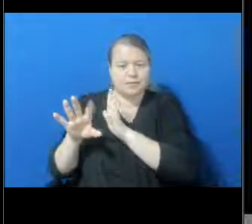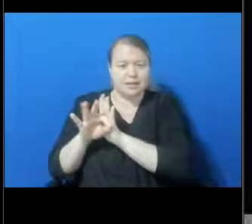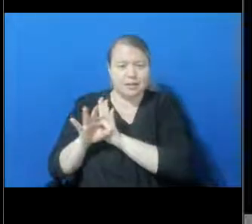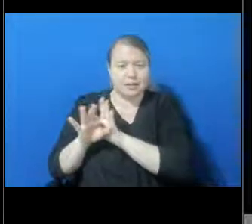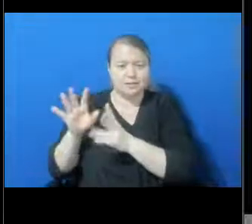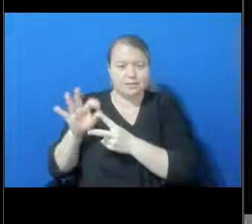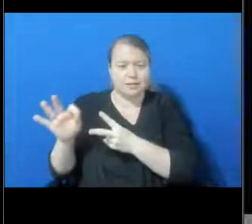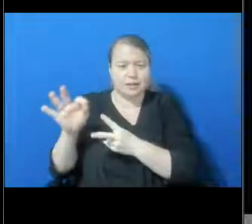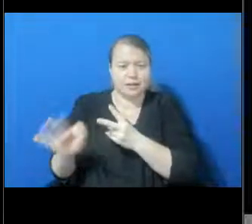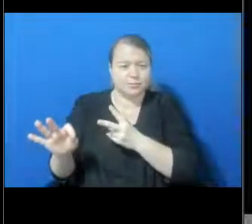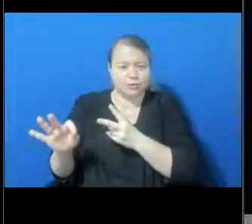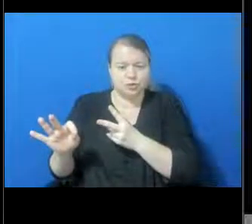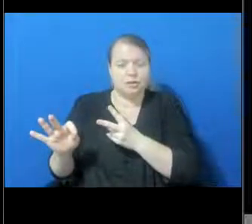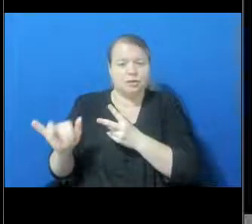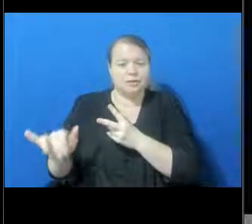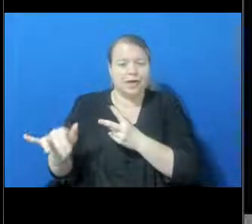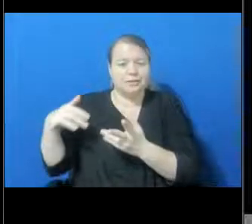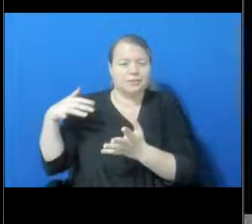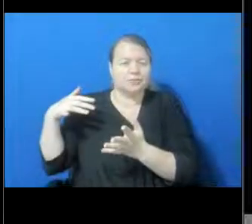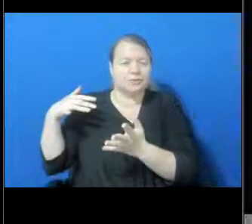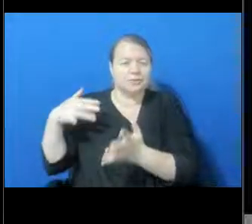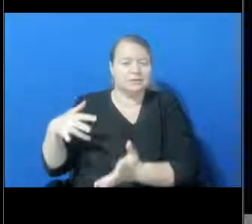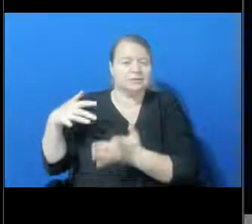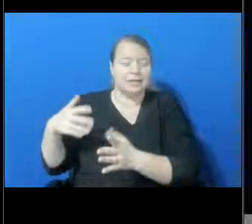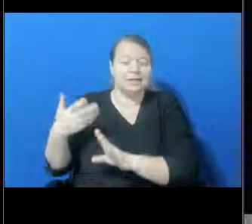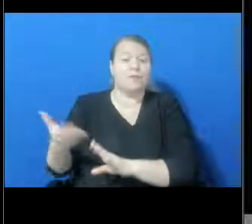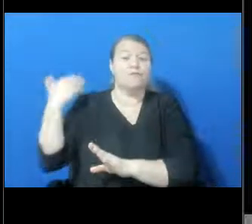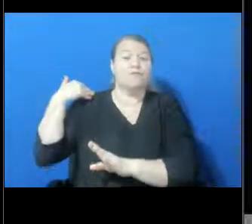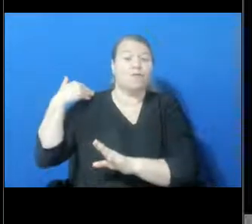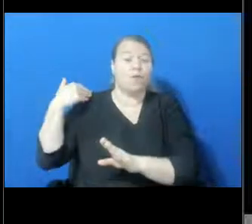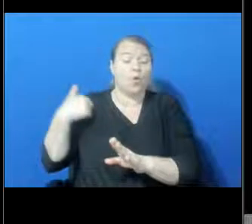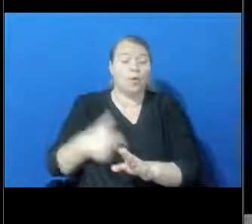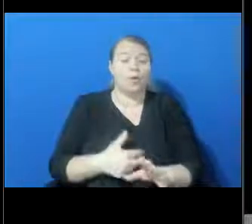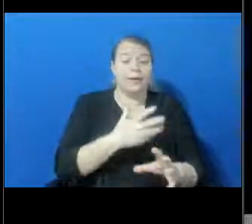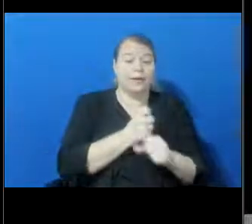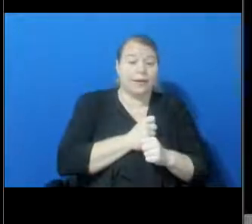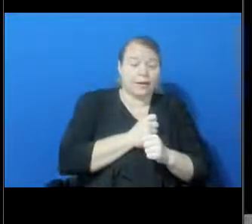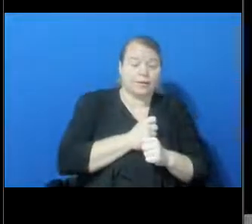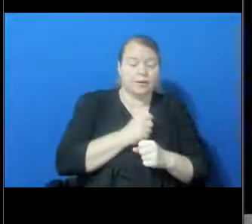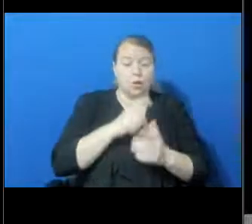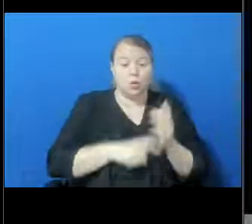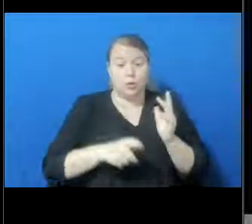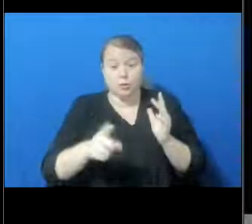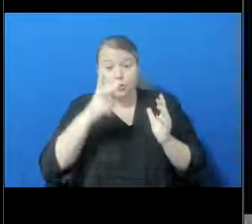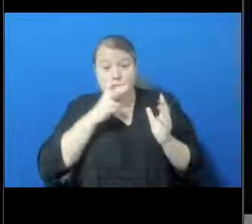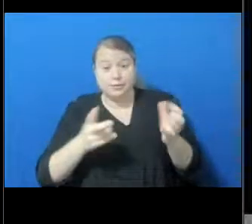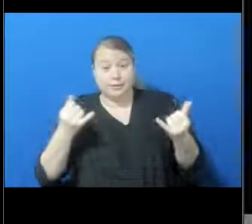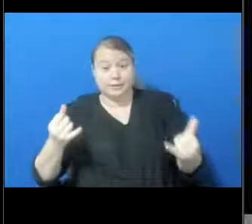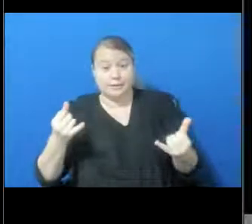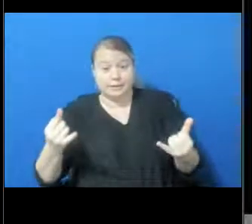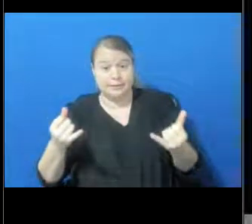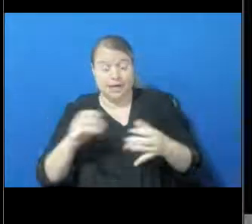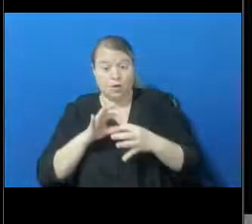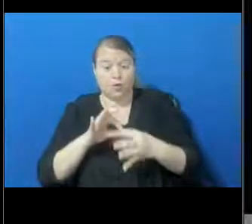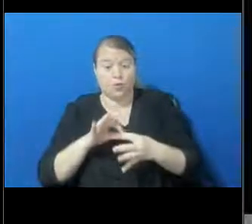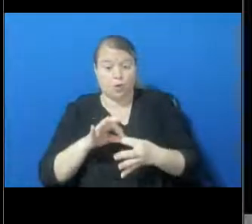had been studied prior to us. And what you see now in terms of the